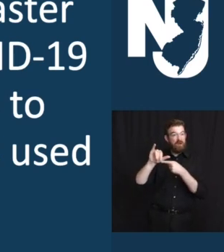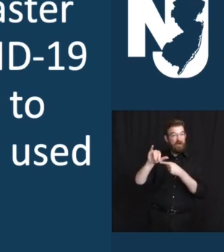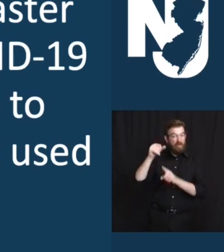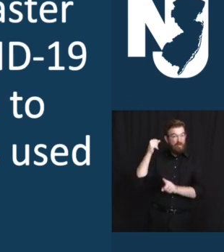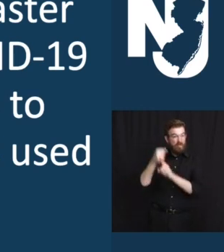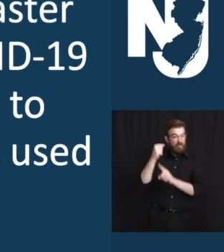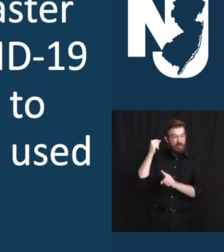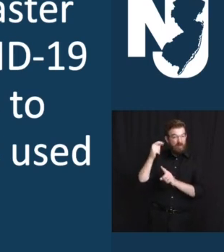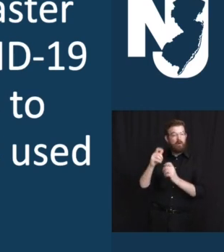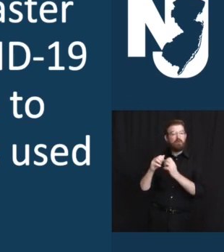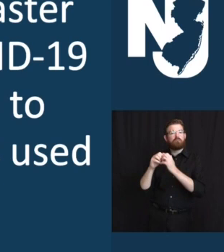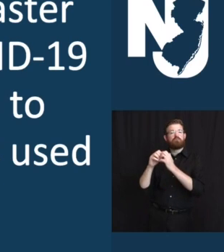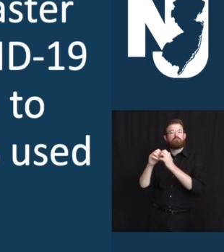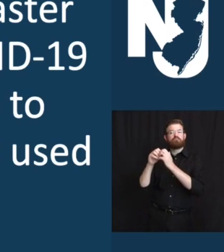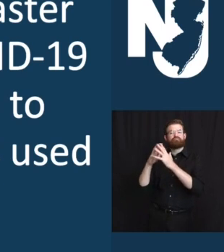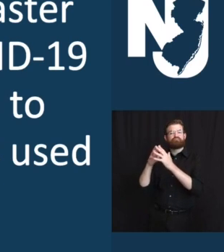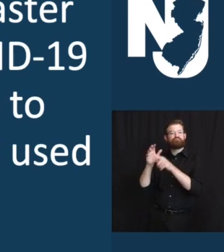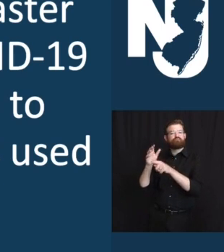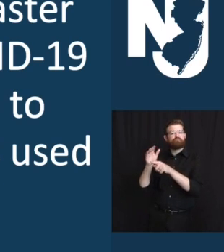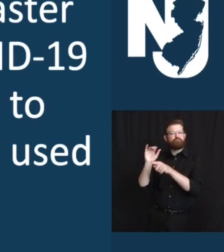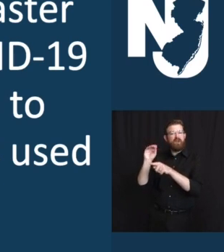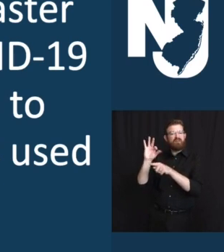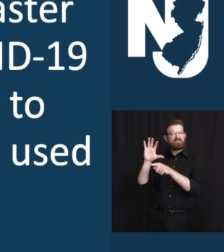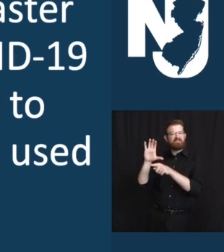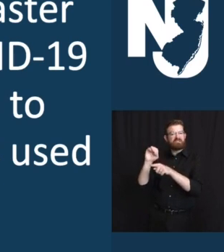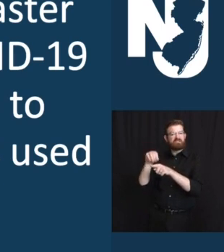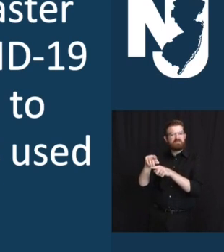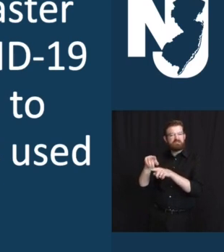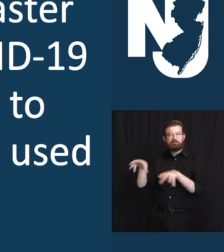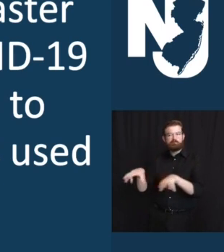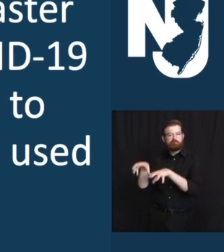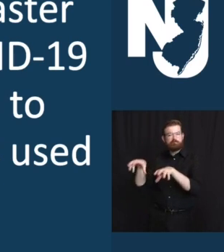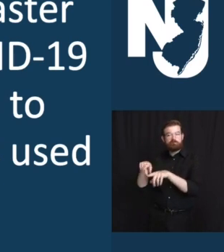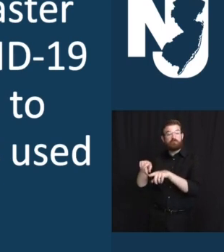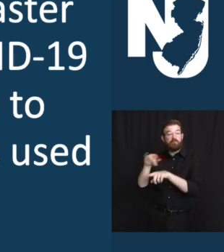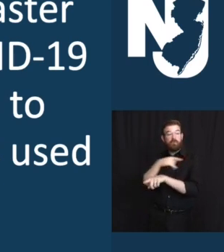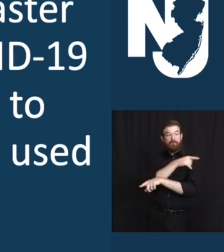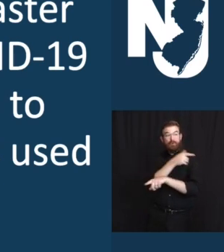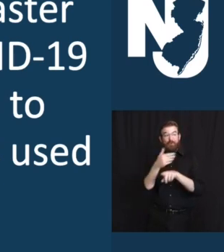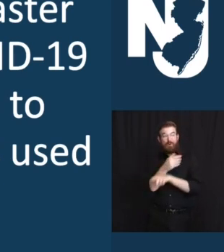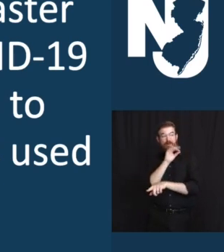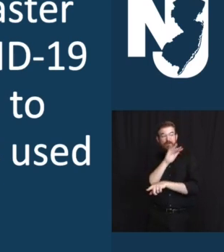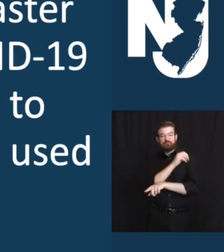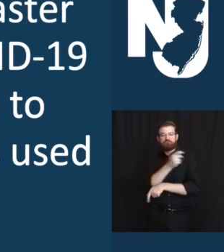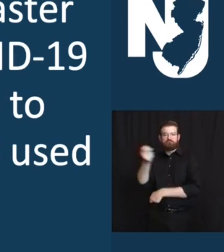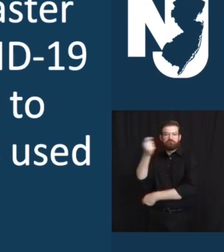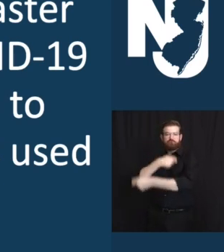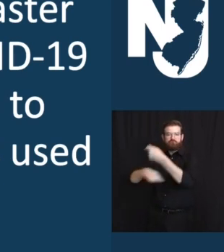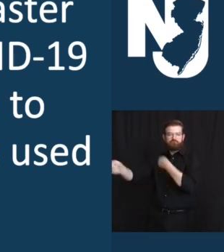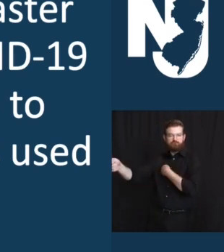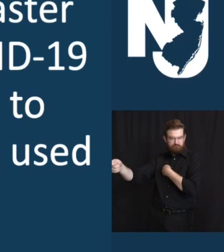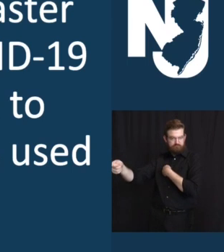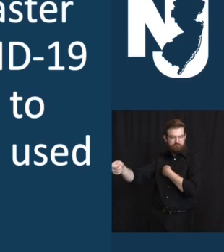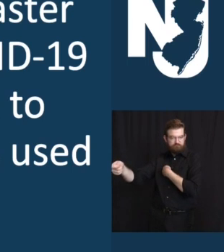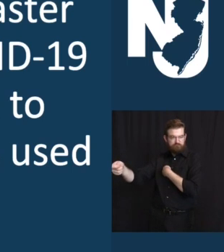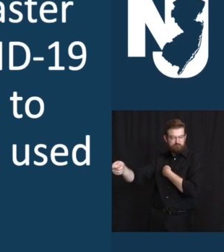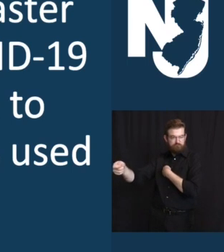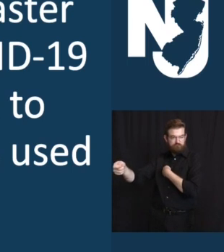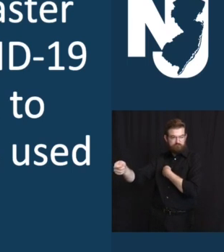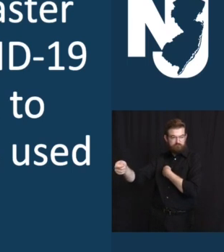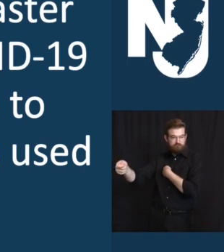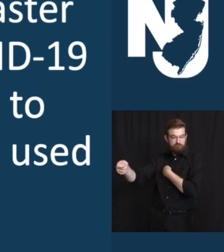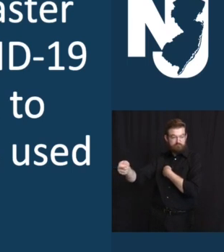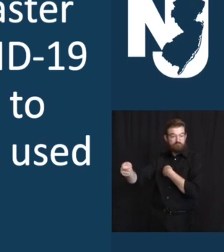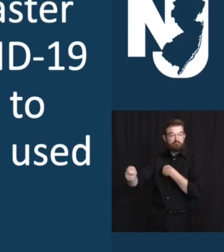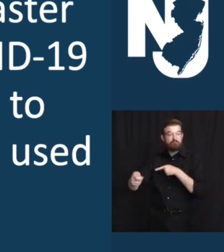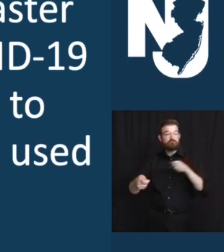compliance with federal rules and regulations, and that strategies and policies are aligned across all of our state's